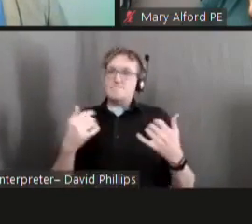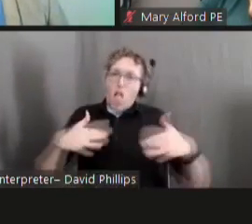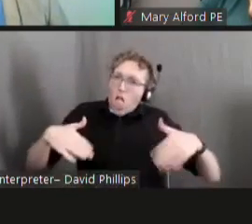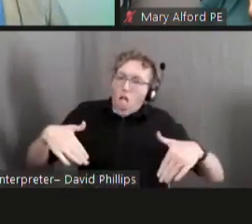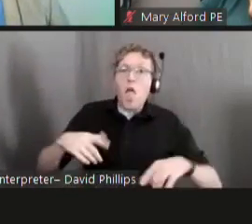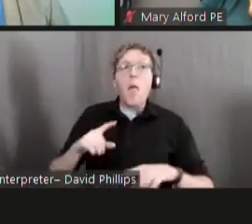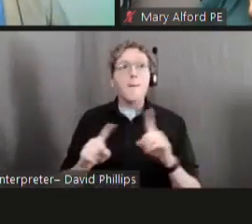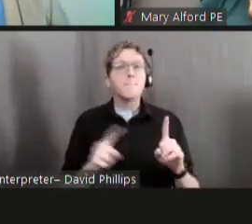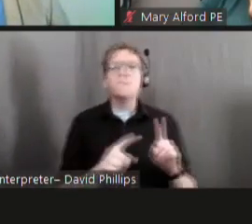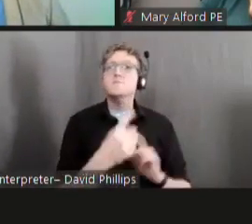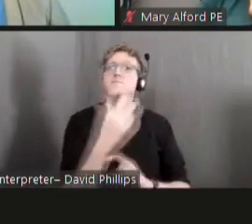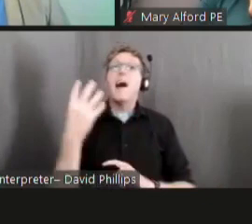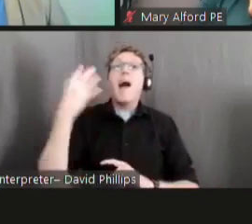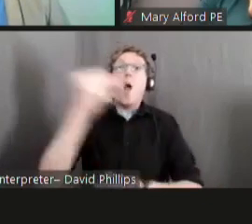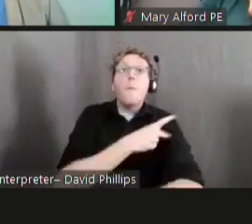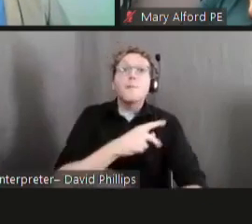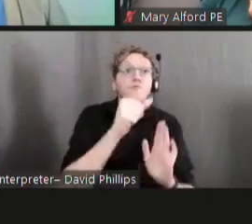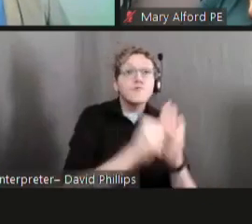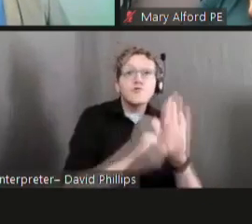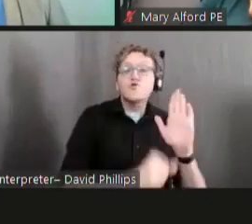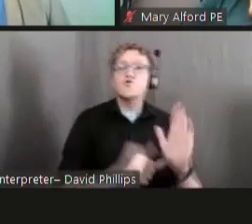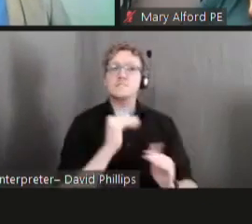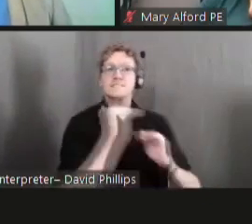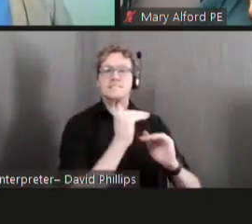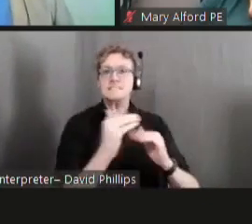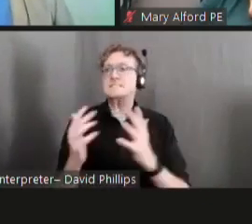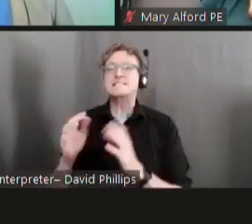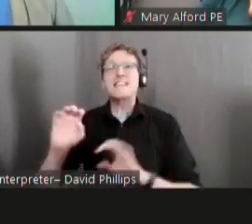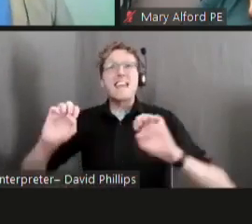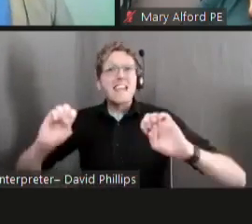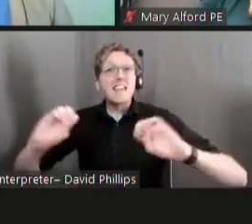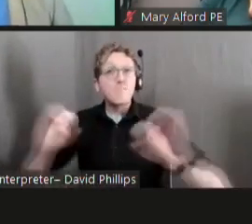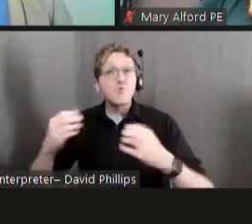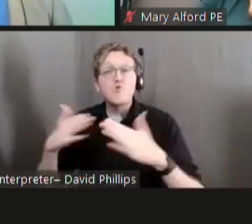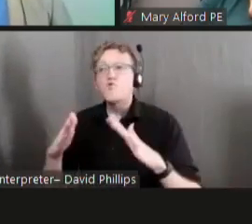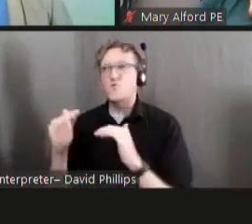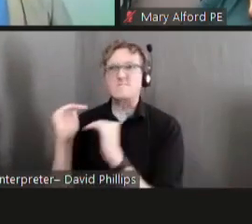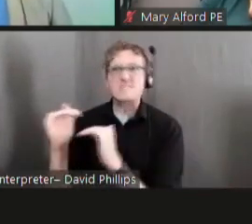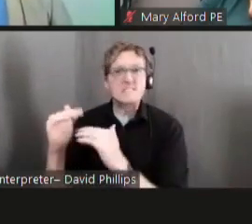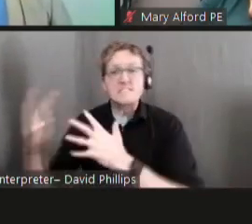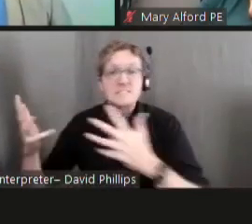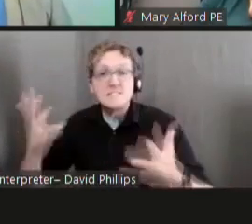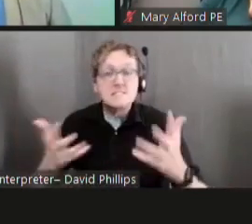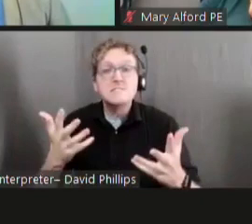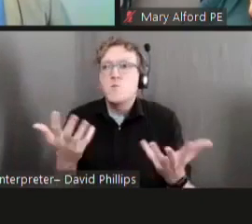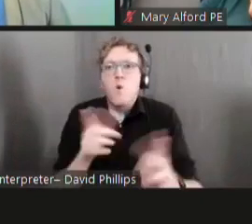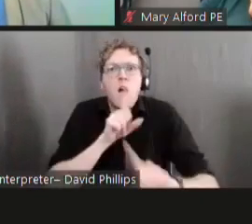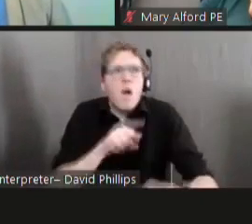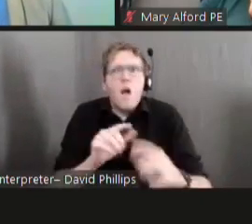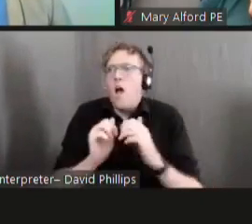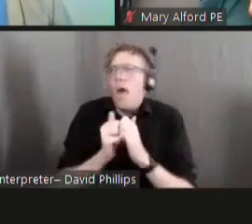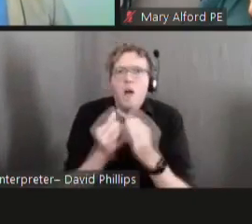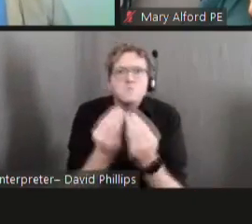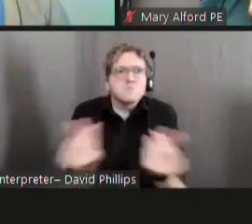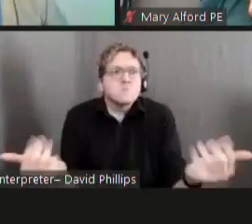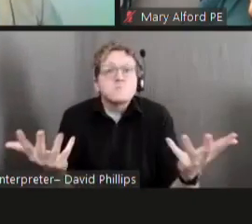surgeries. The emergency rooms, everybody's taxed to their limit. So what's the answer? What do we do now? How do we stop this? We're trying to get people vaccinated. We're